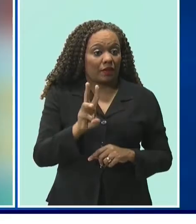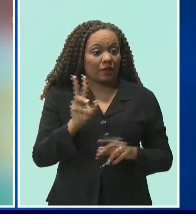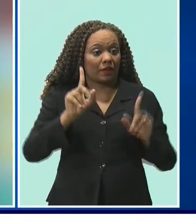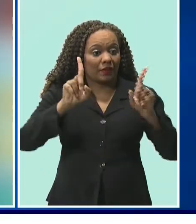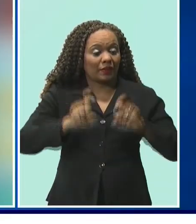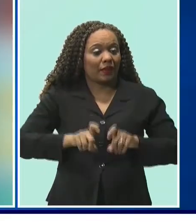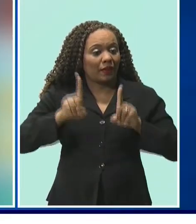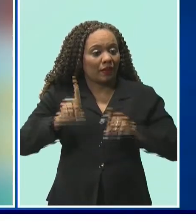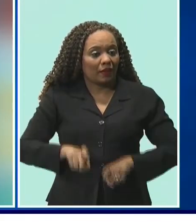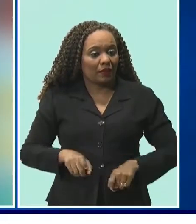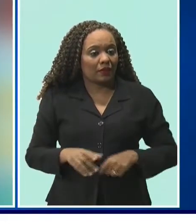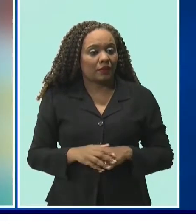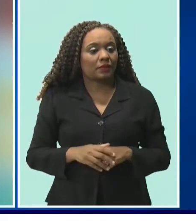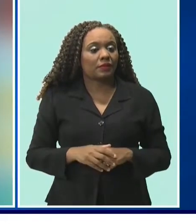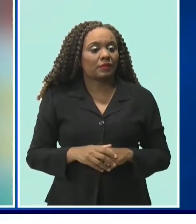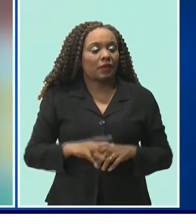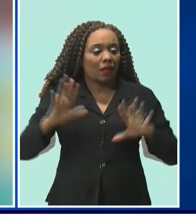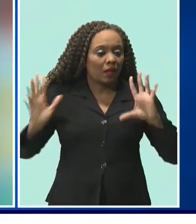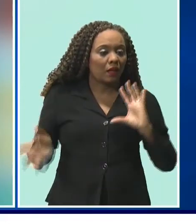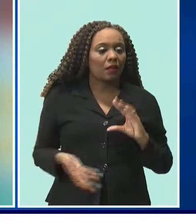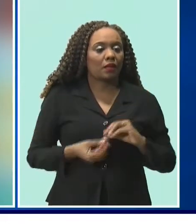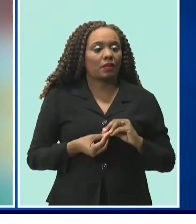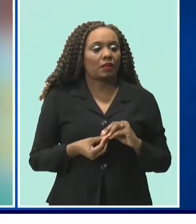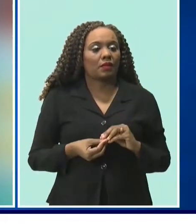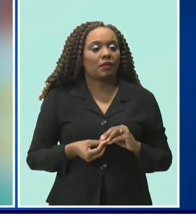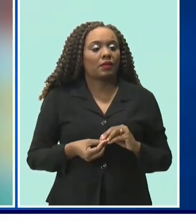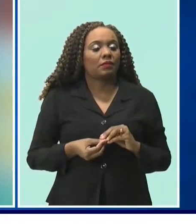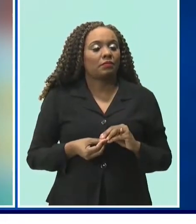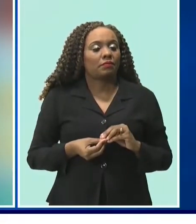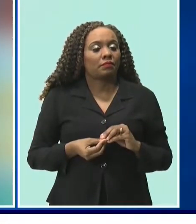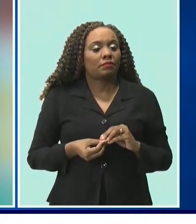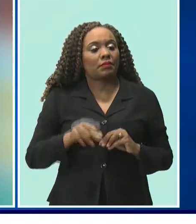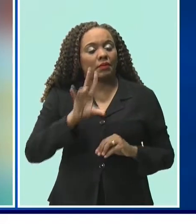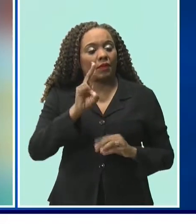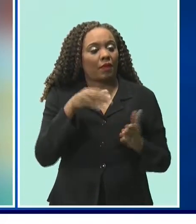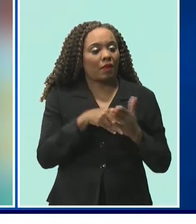Dos Santos Public Health Lab. The total number of tests done is now